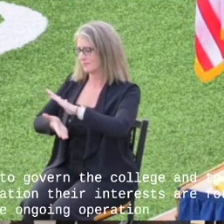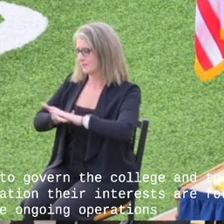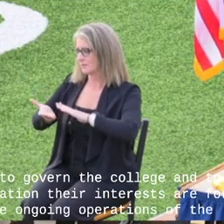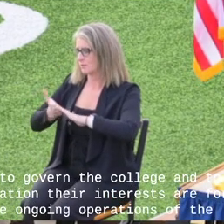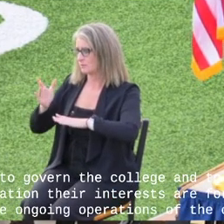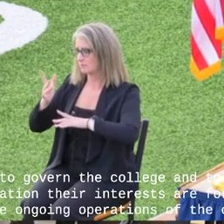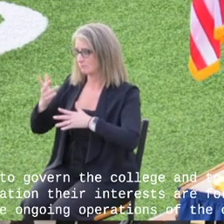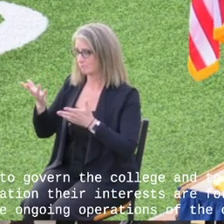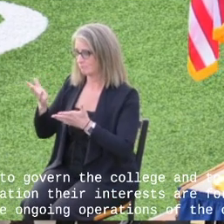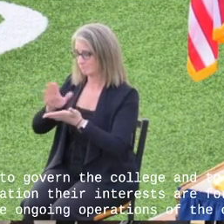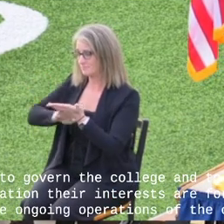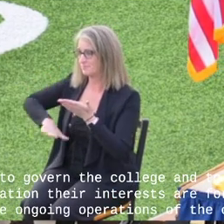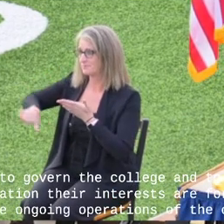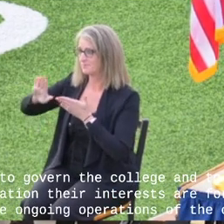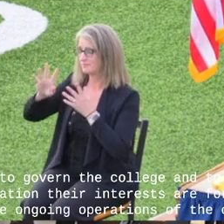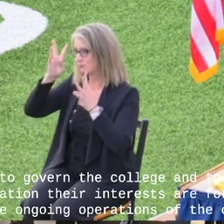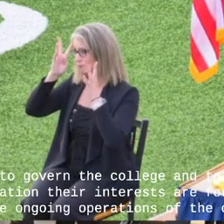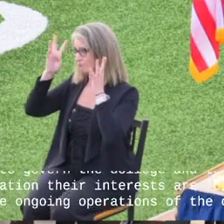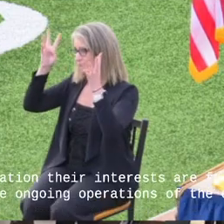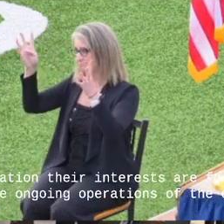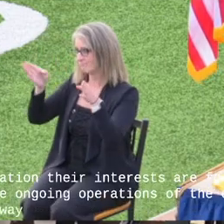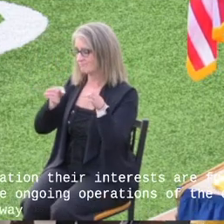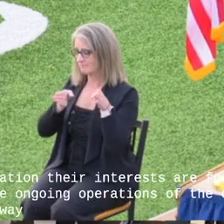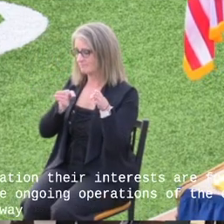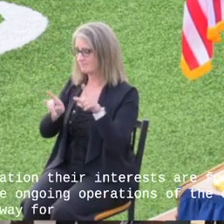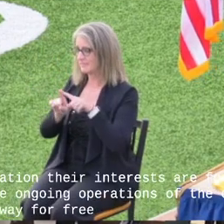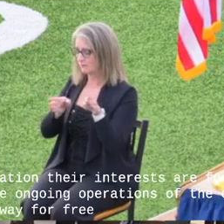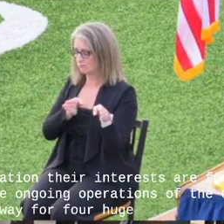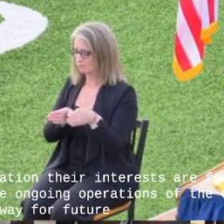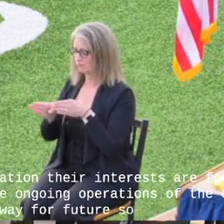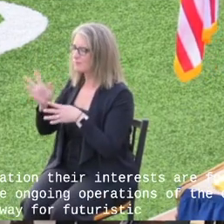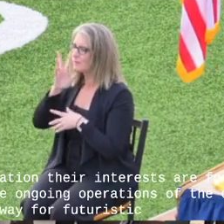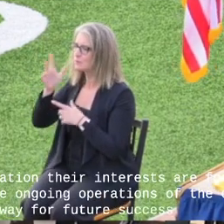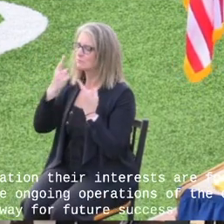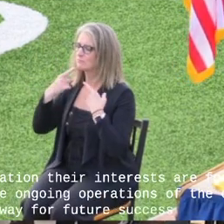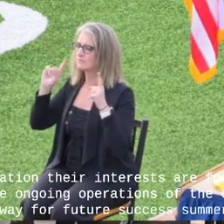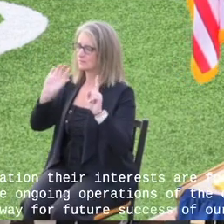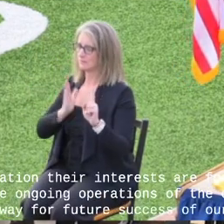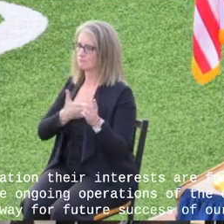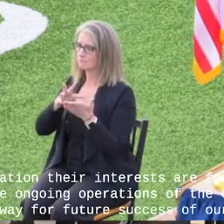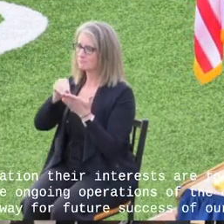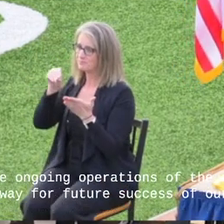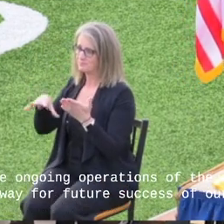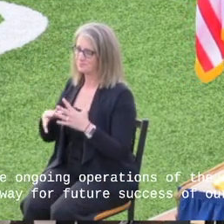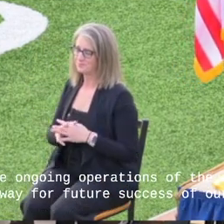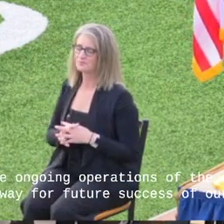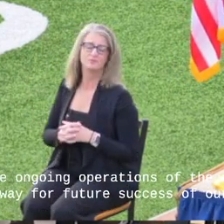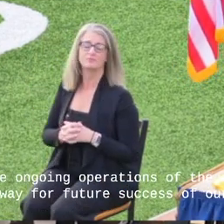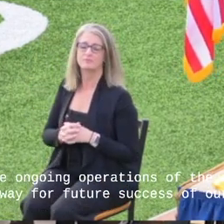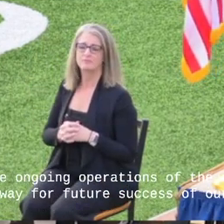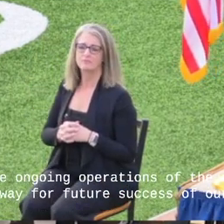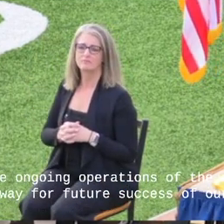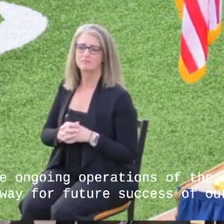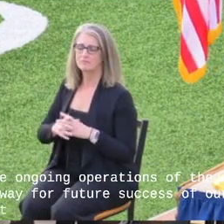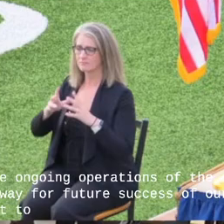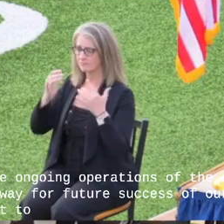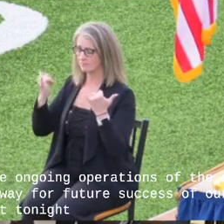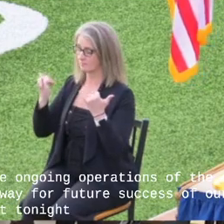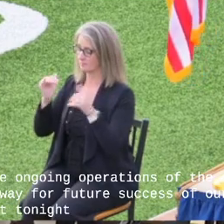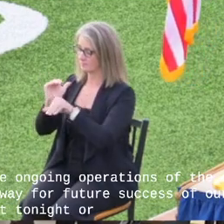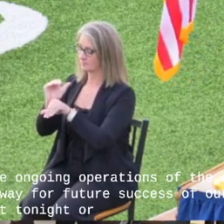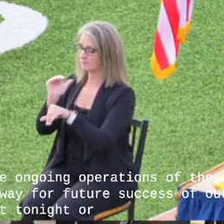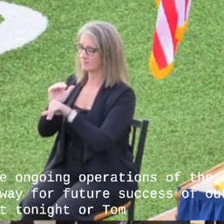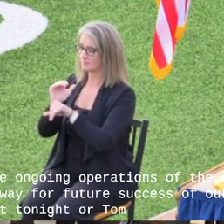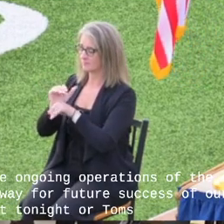of the college and creating a pathway for future success of our students. Present tonight